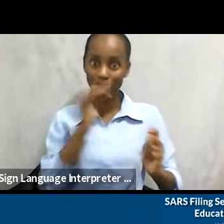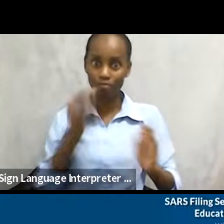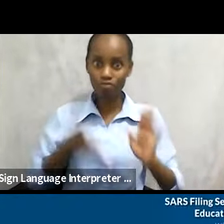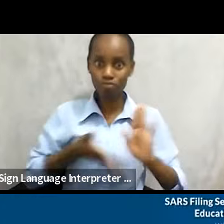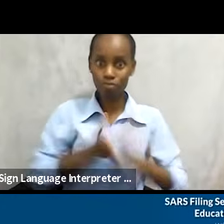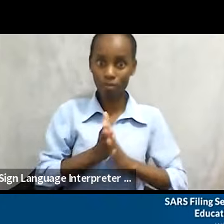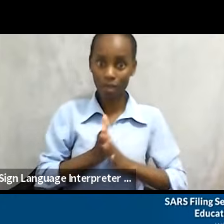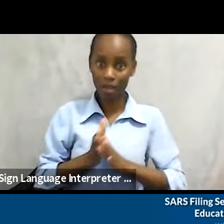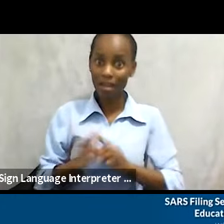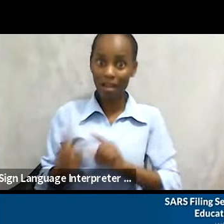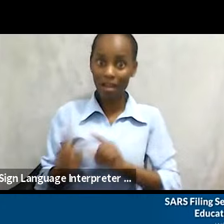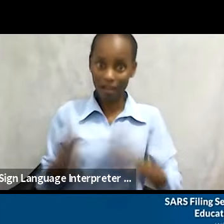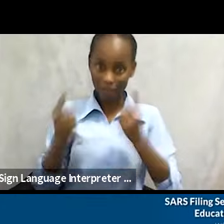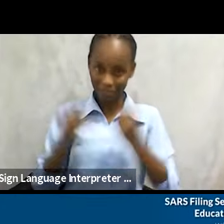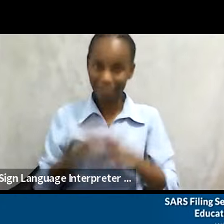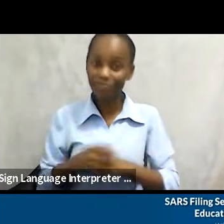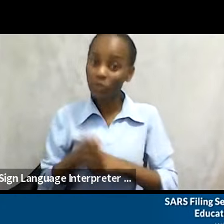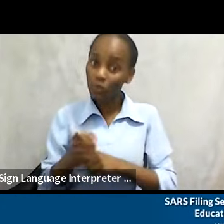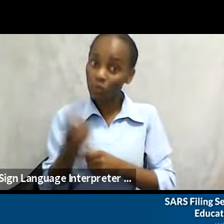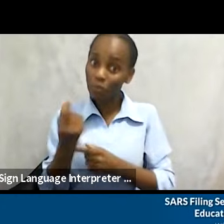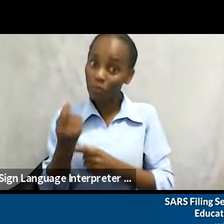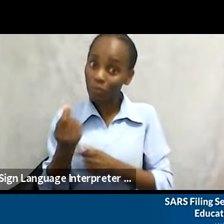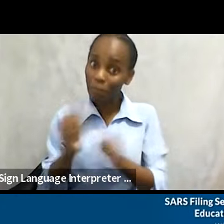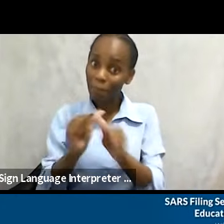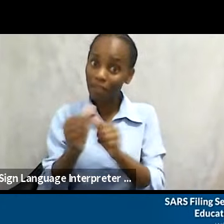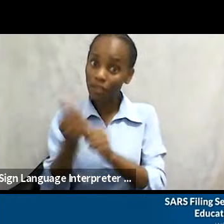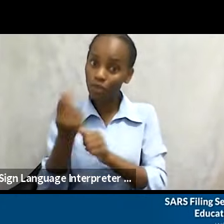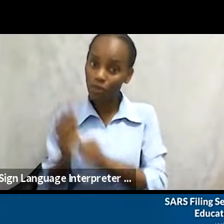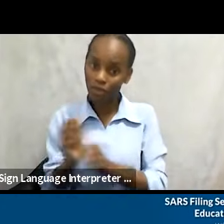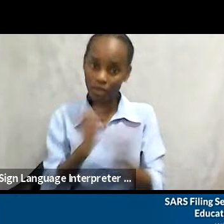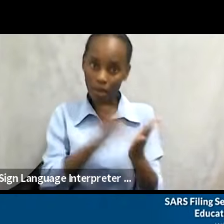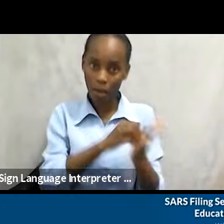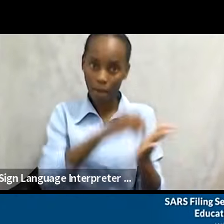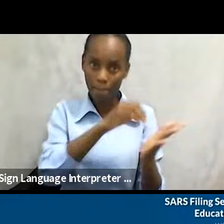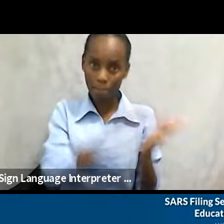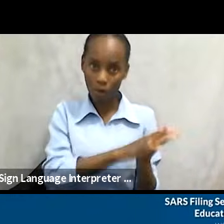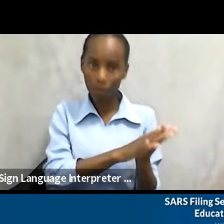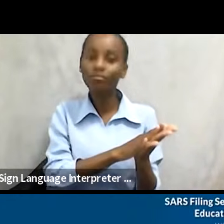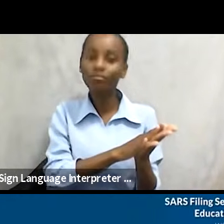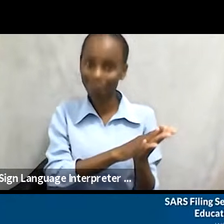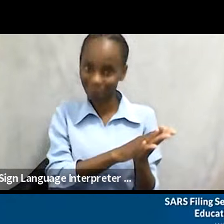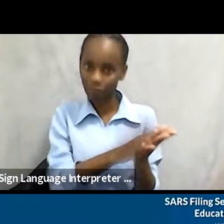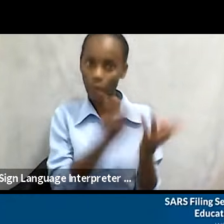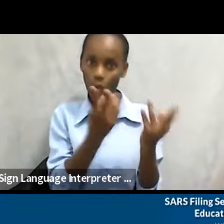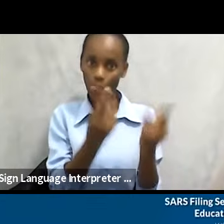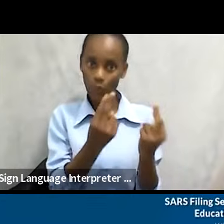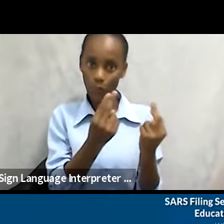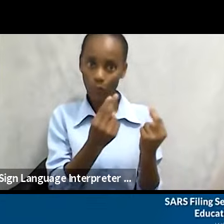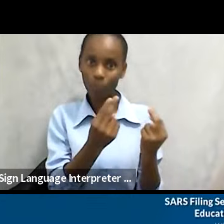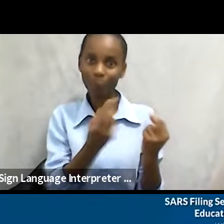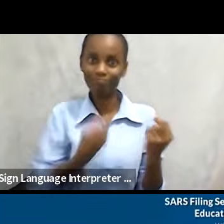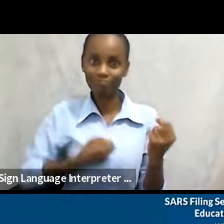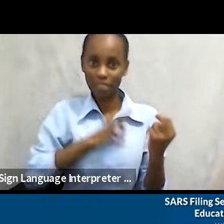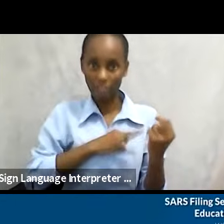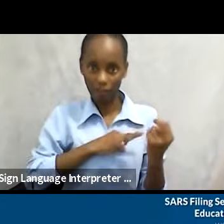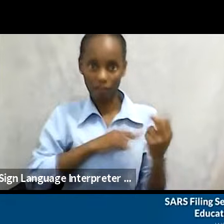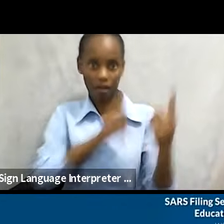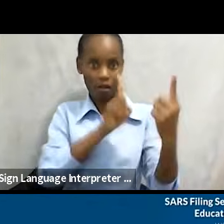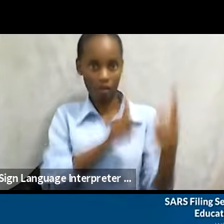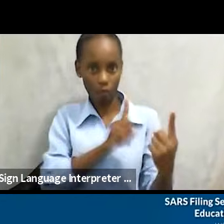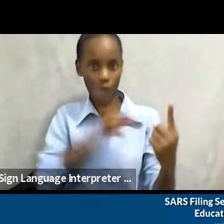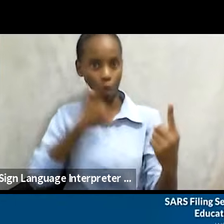appointment with SARS on our website, where our service ambassador will be able